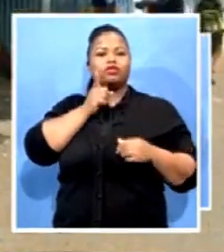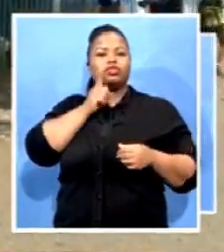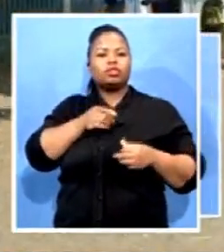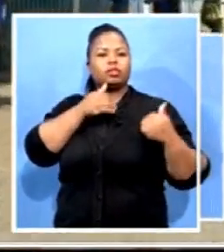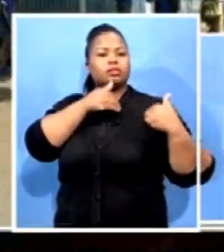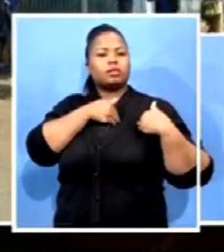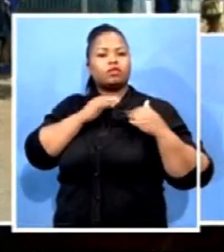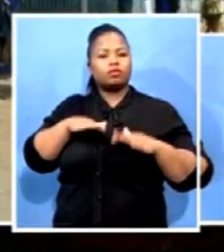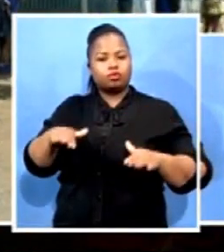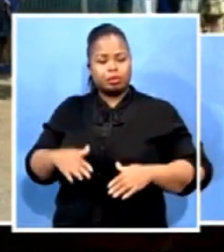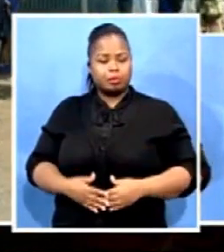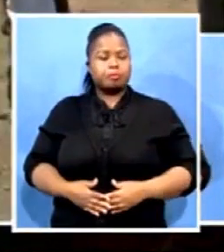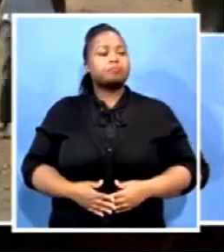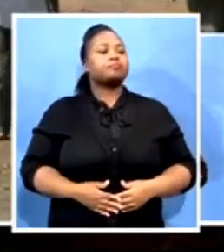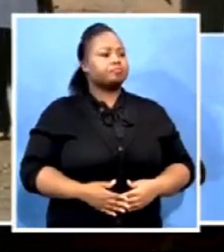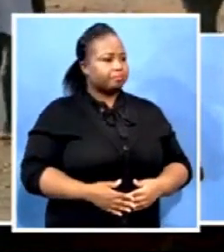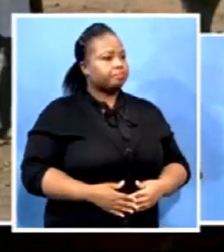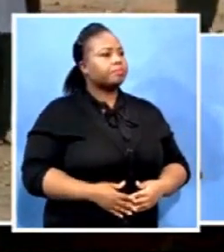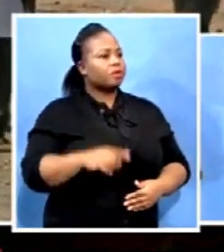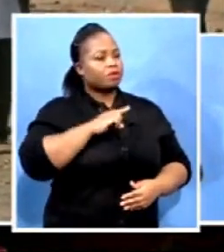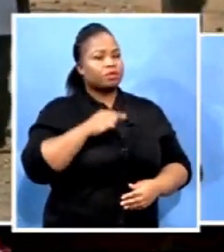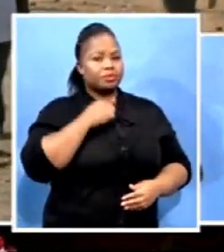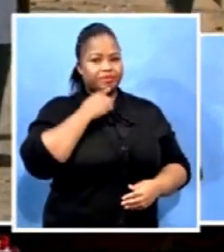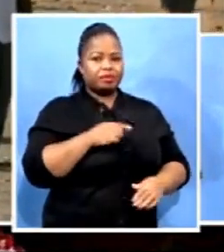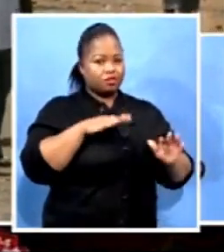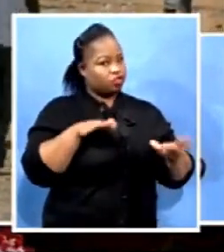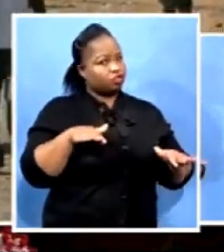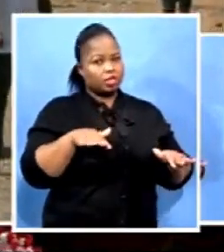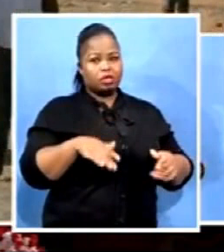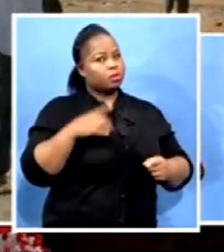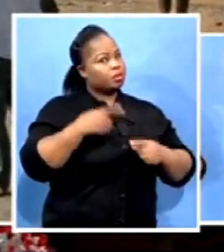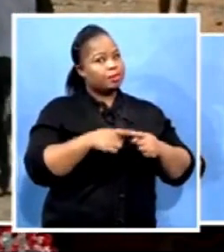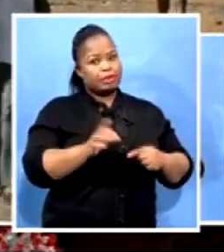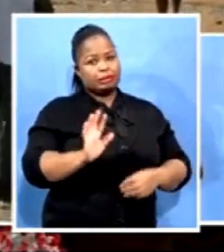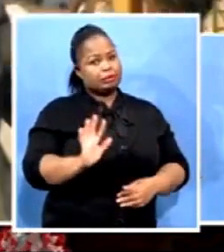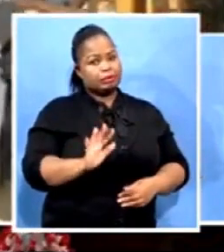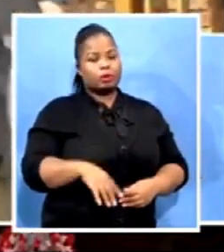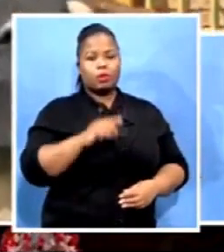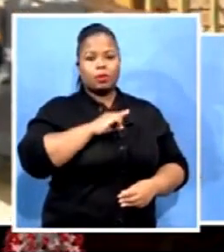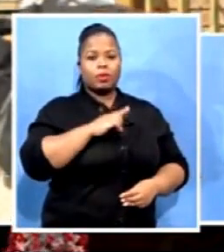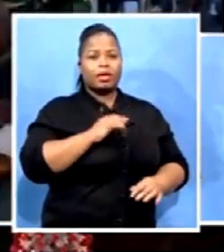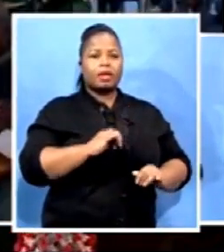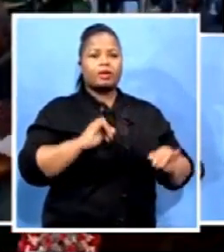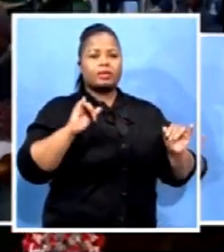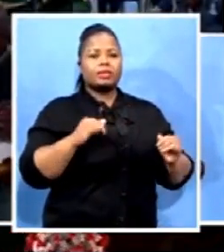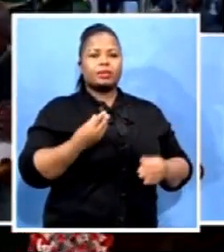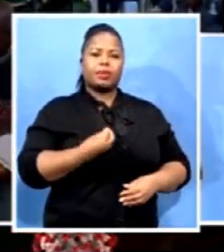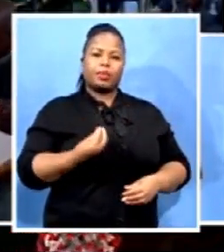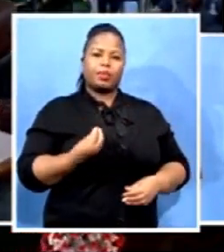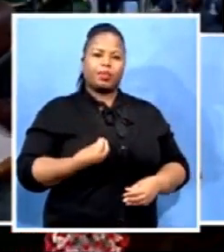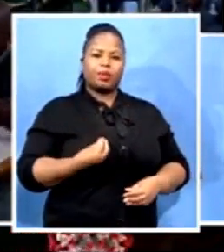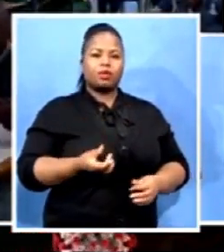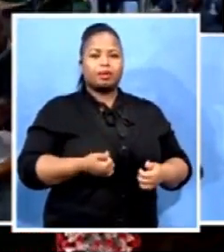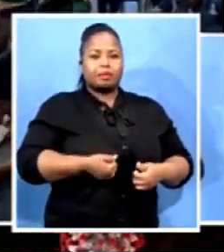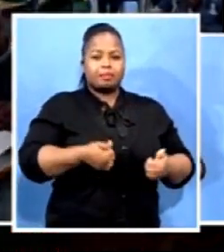we can't mess around with the children. We can't mess around with the kids, especially the younger ones going back to school eventually when they do go